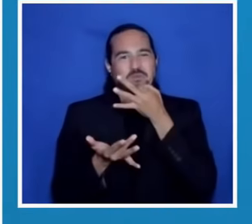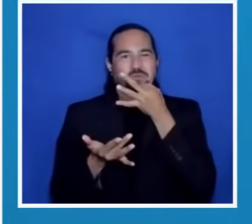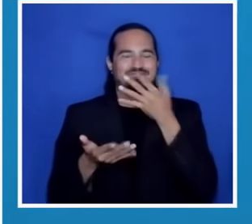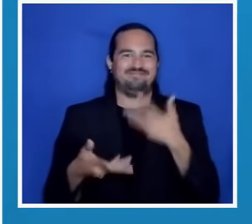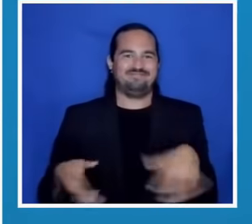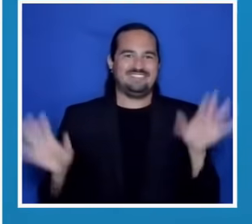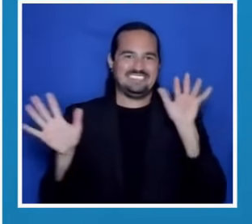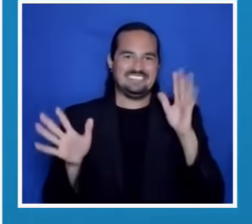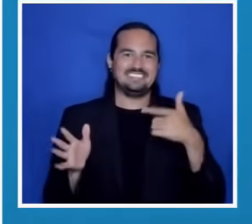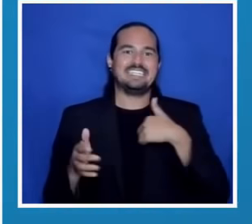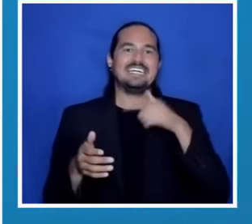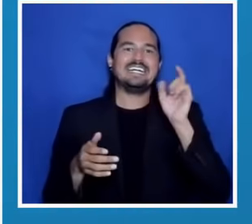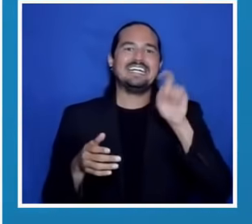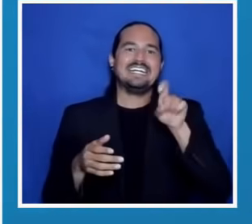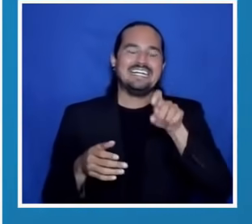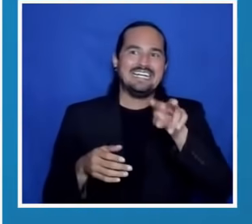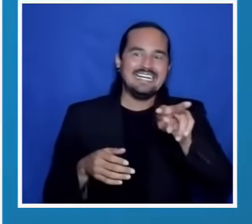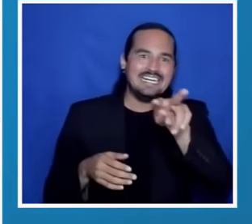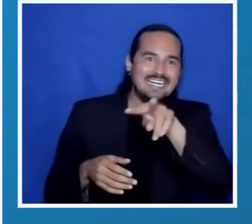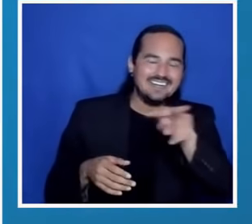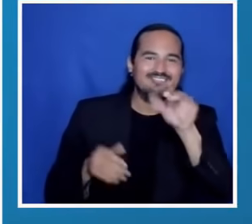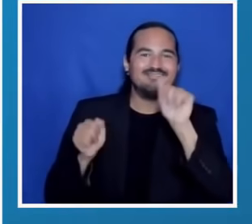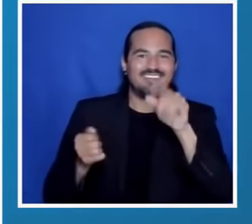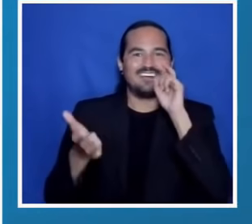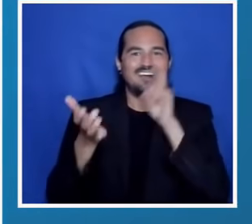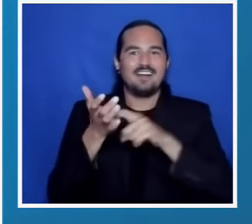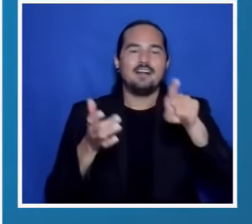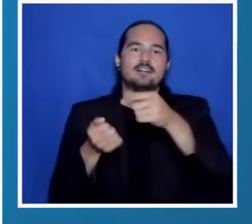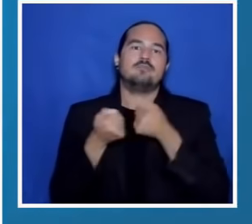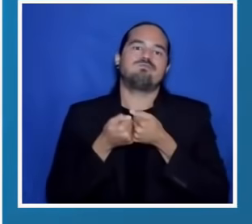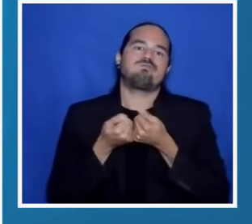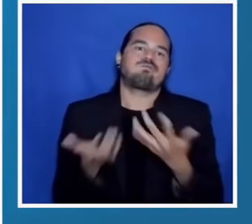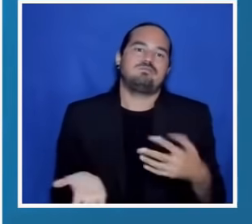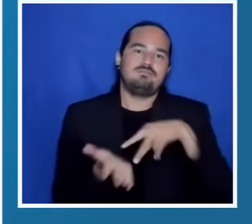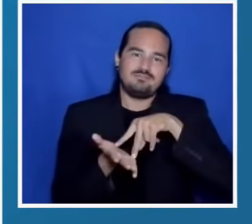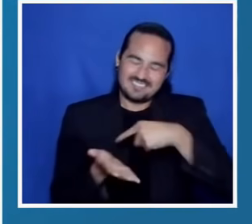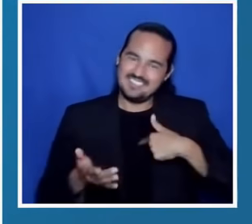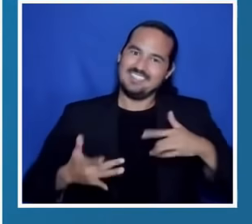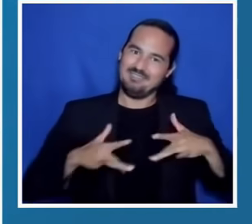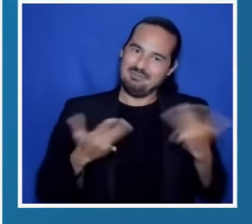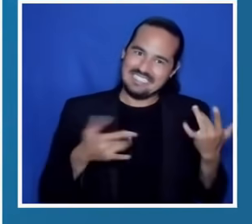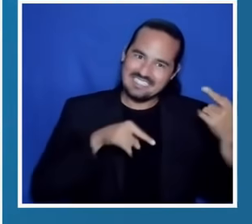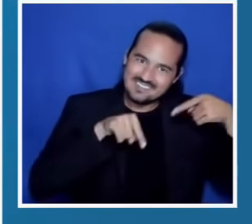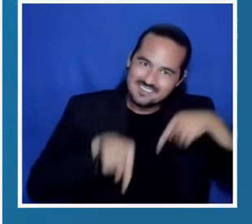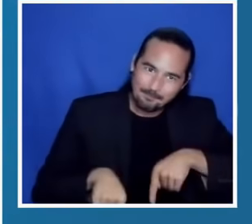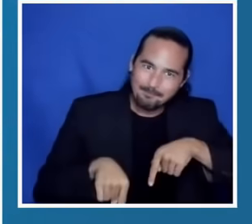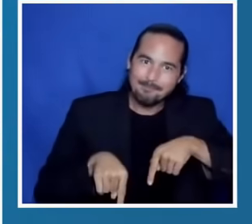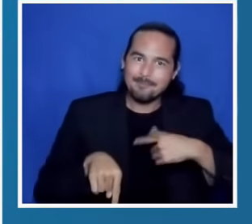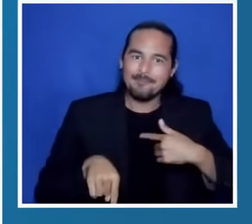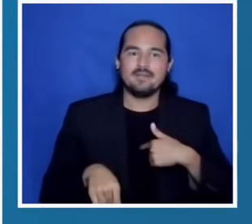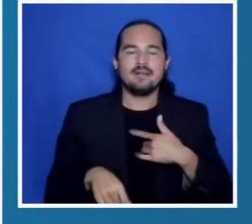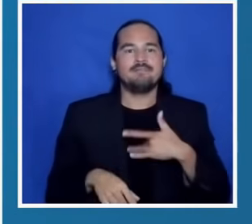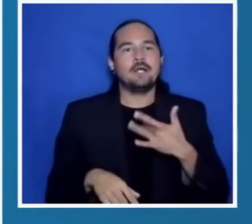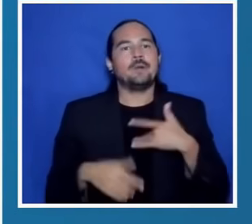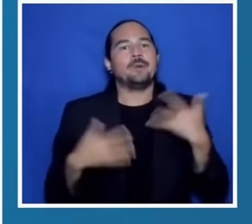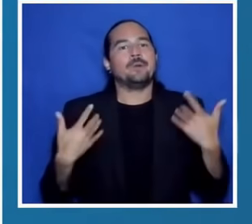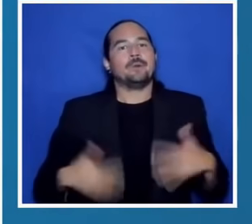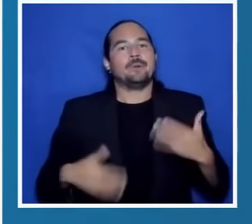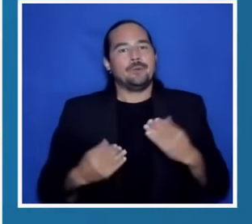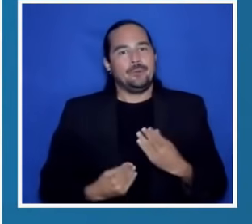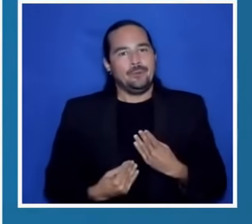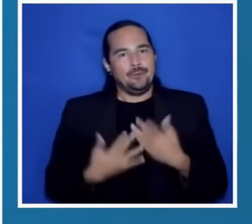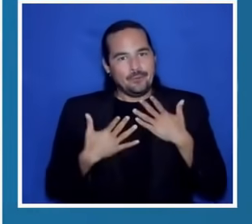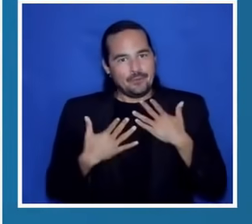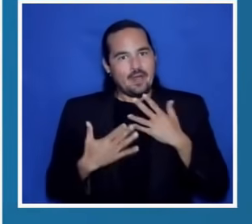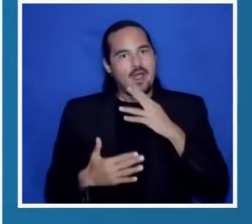is great to be here with each and every one of you. I'm humbled and inspired and gratified that all of you